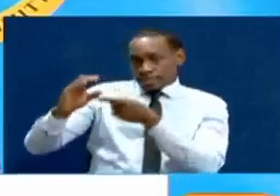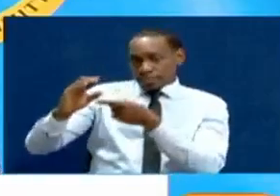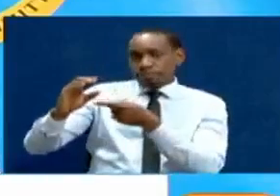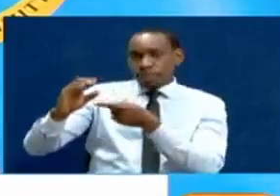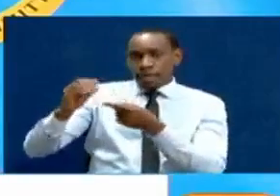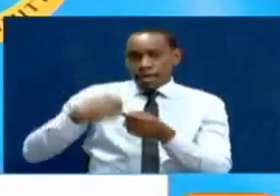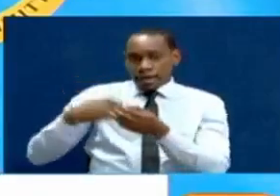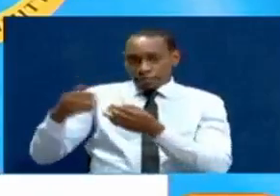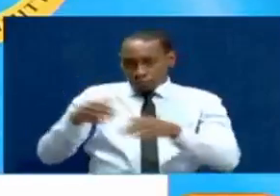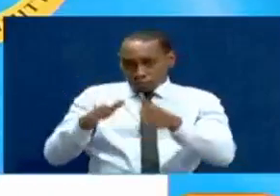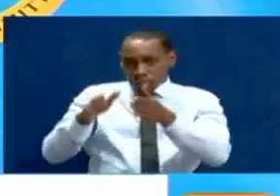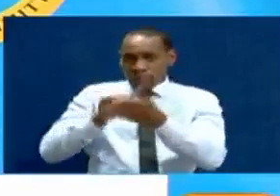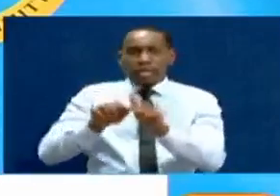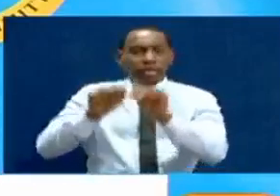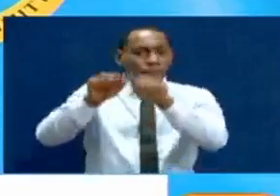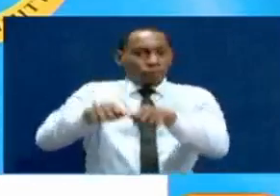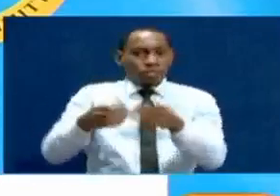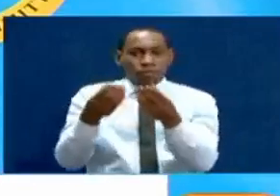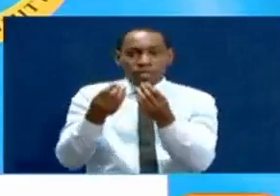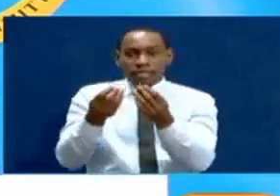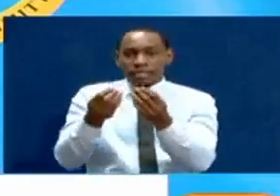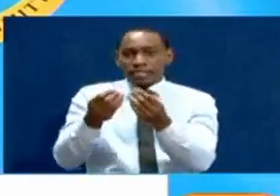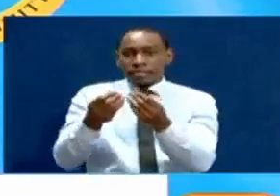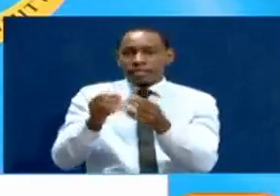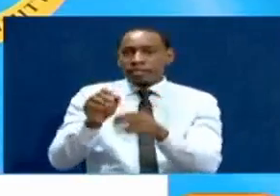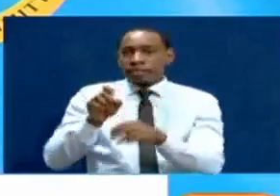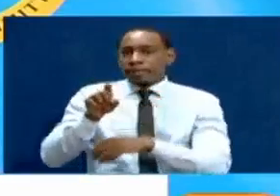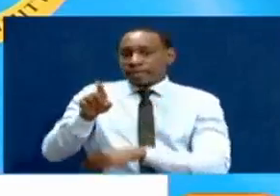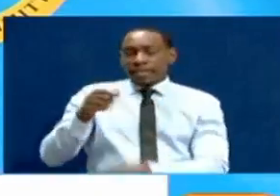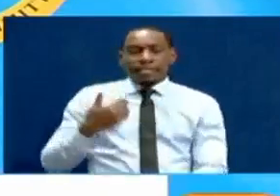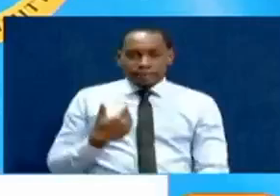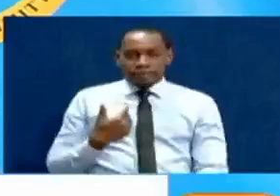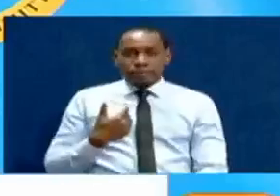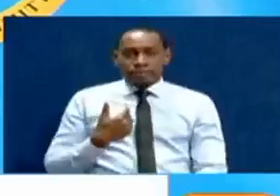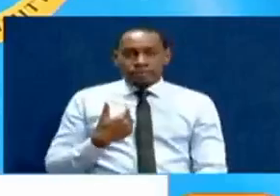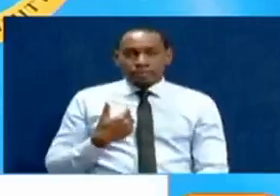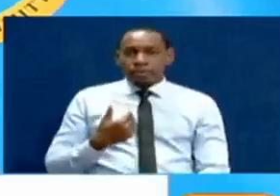surfaces that can very easily be contaminated with the virus.